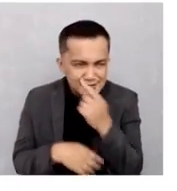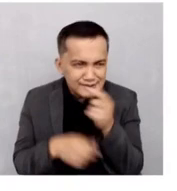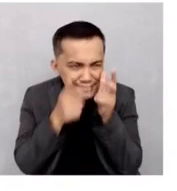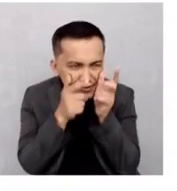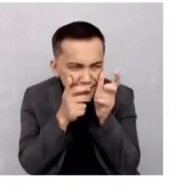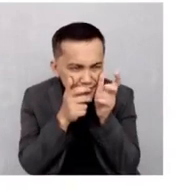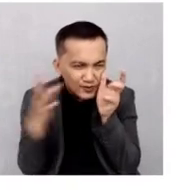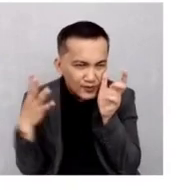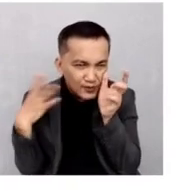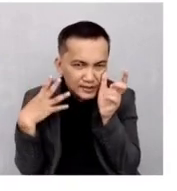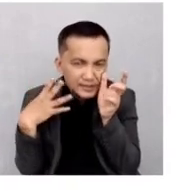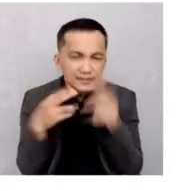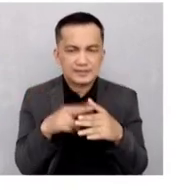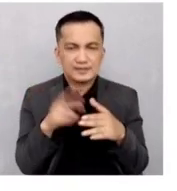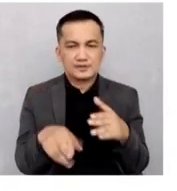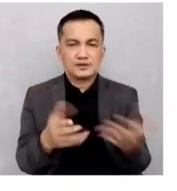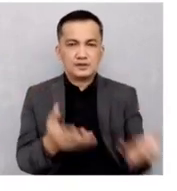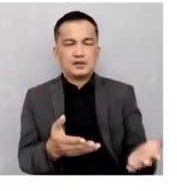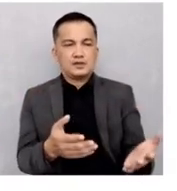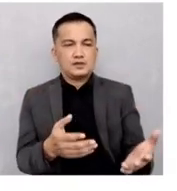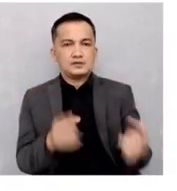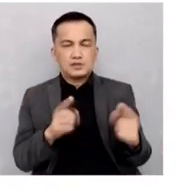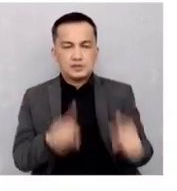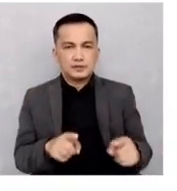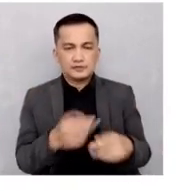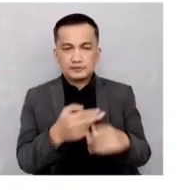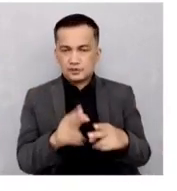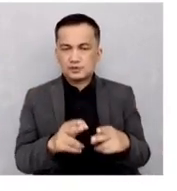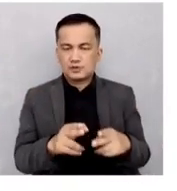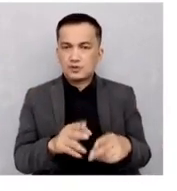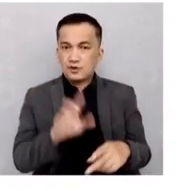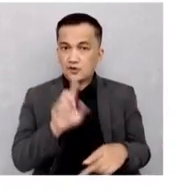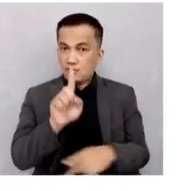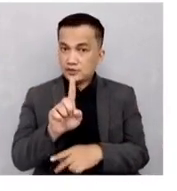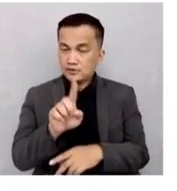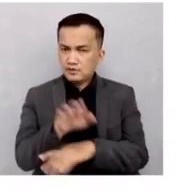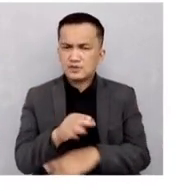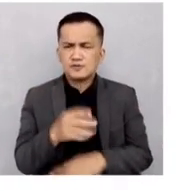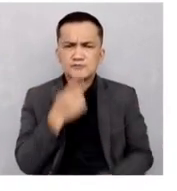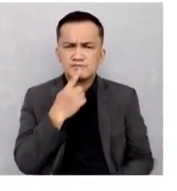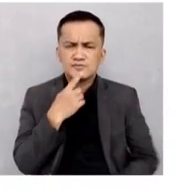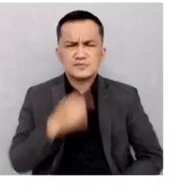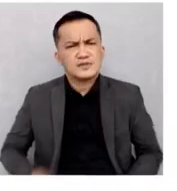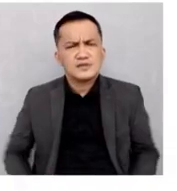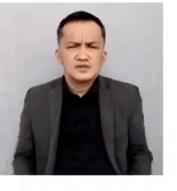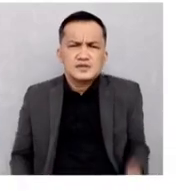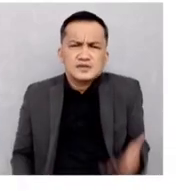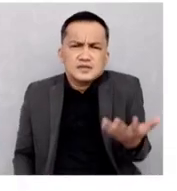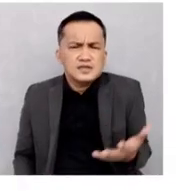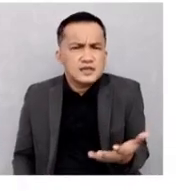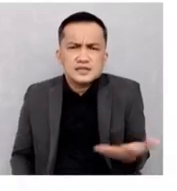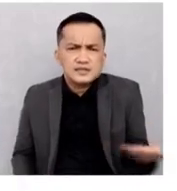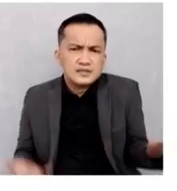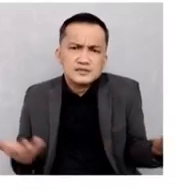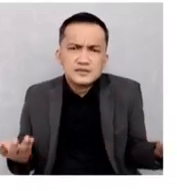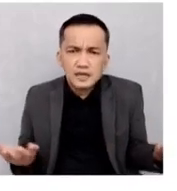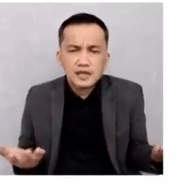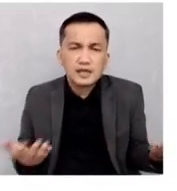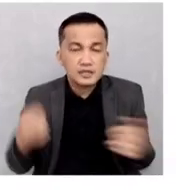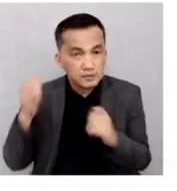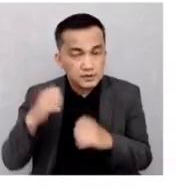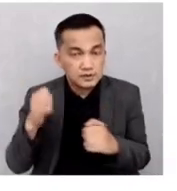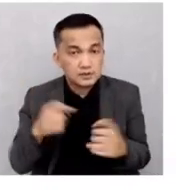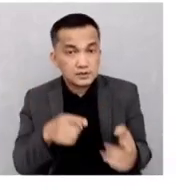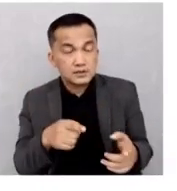results to come out. And you're saying that's going to happen at around 1 this afternoon. Was there any expectations, though, that